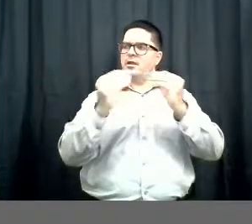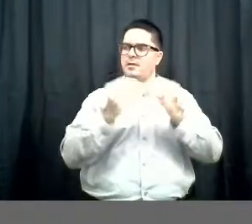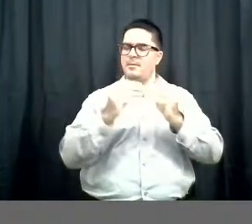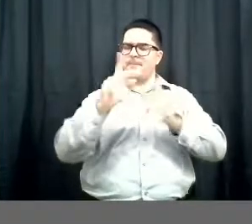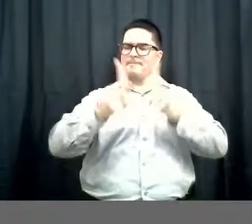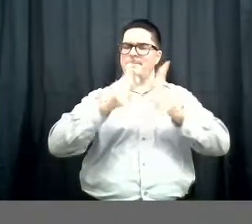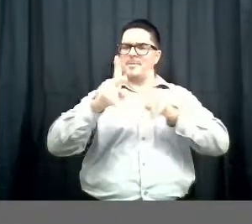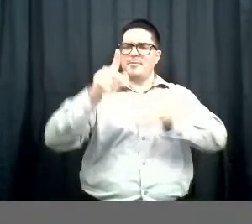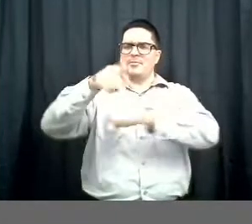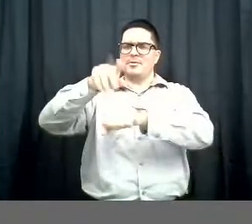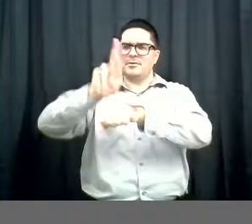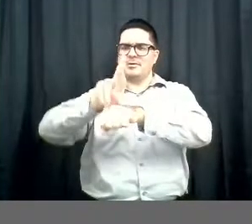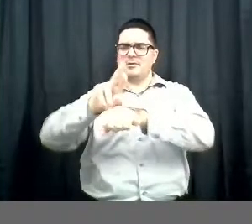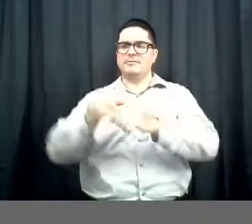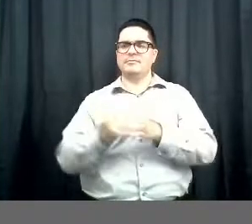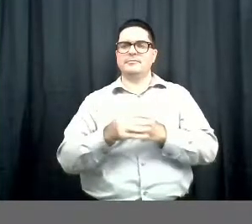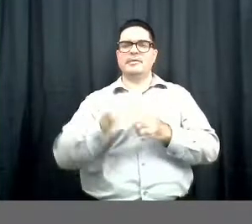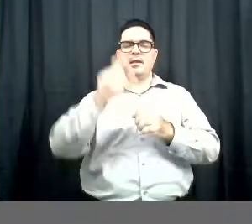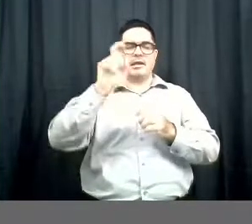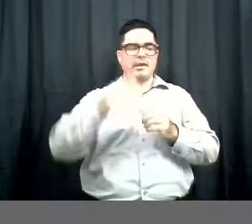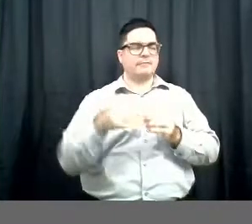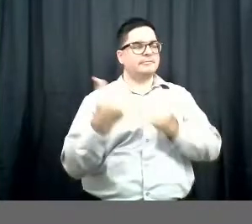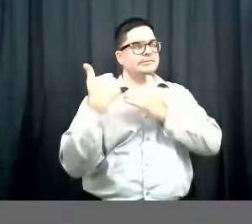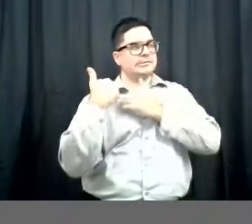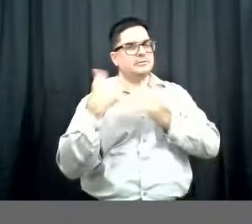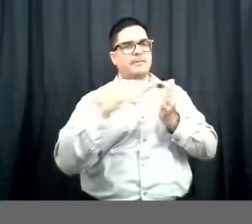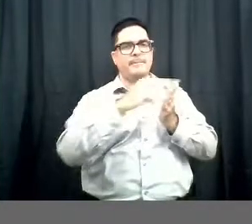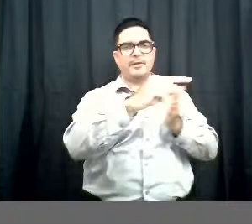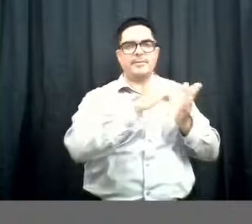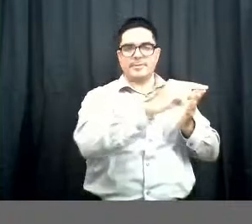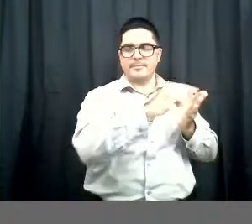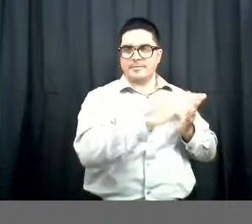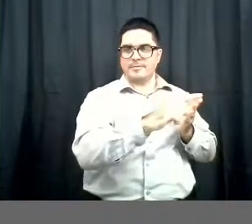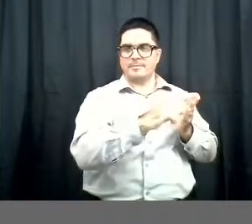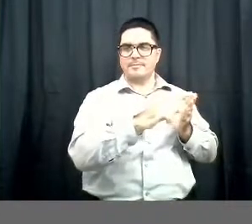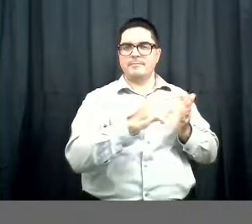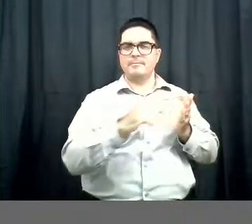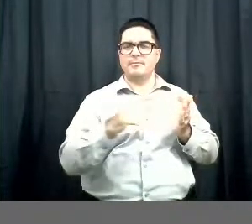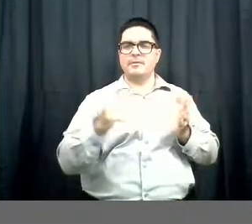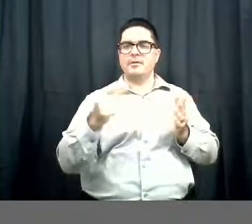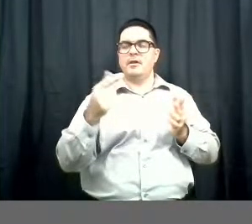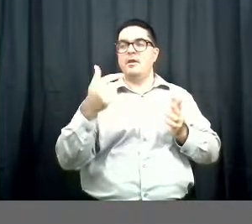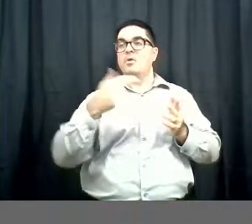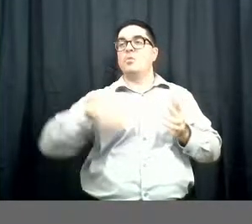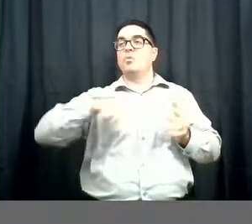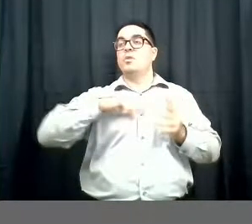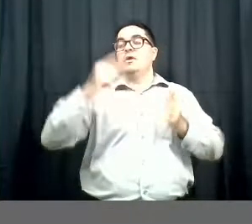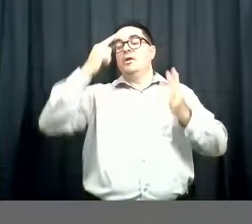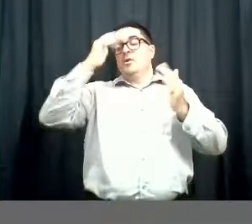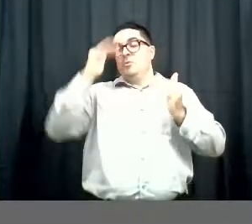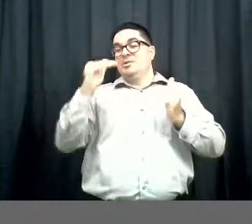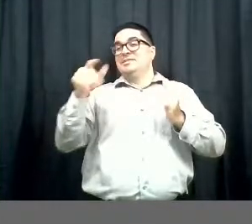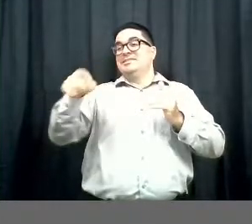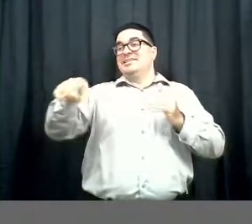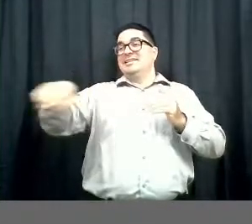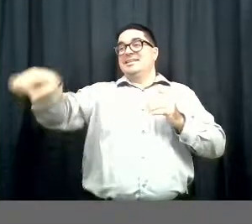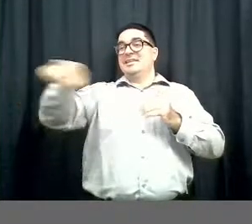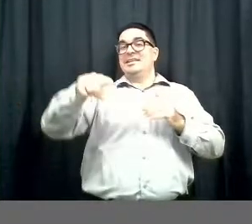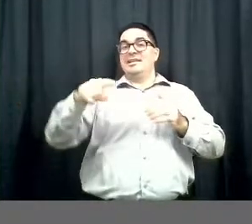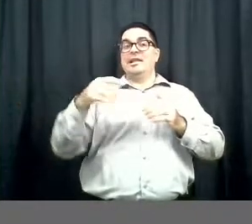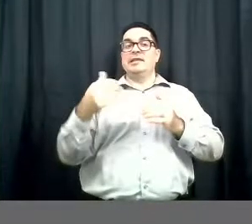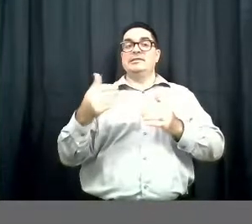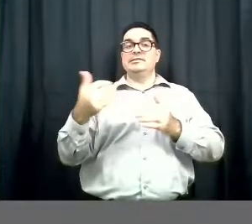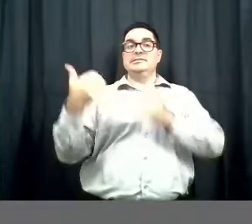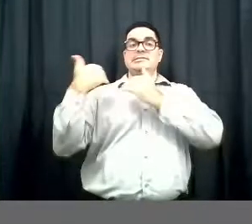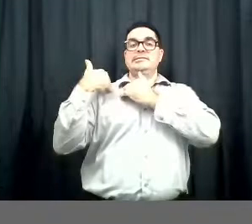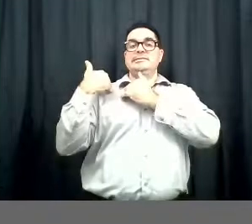had to pay that $800 million in Title III expenses, and we wish they did not have to. But the savings and the work that's been done by the group of